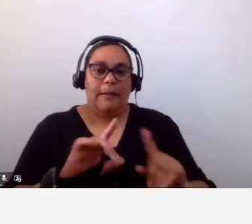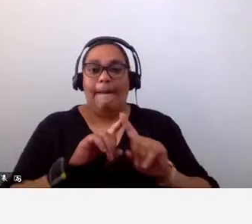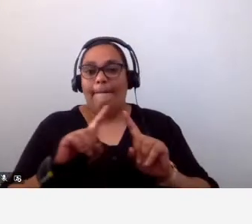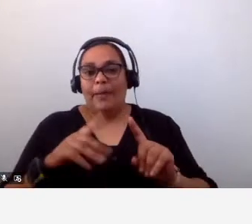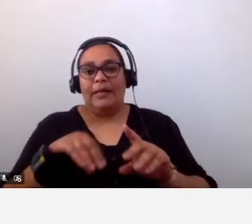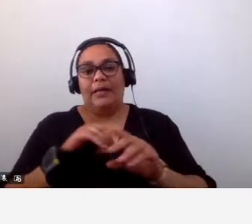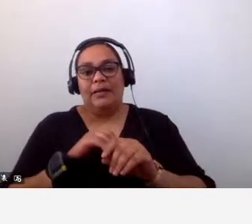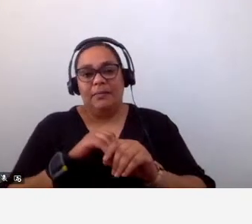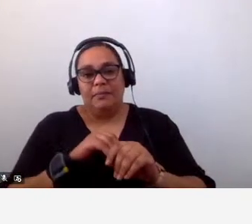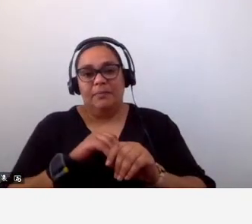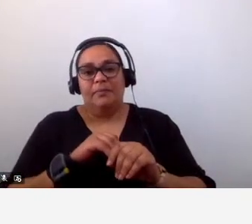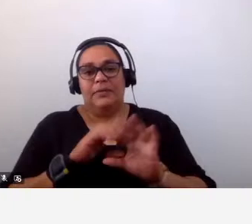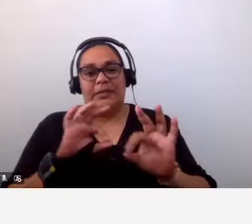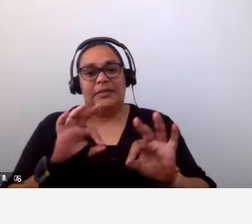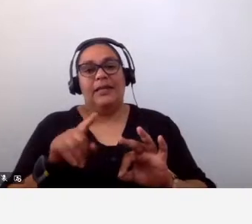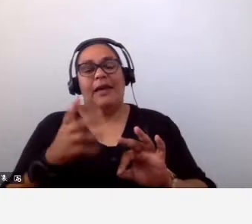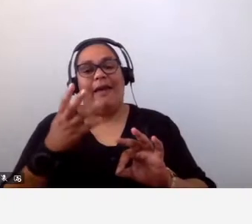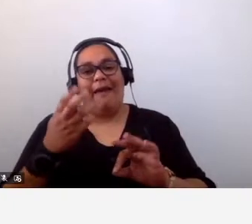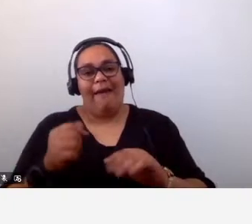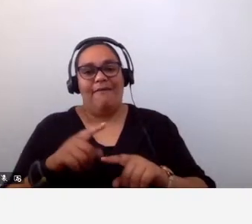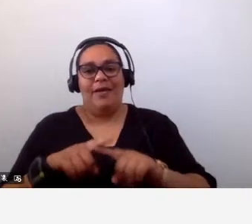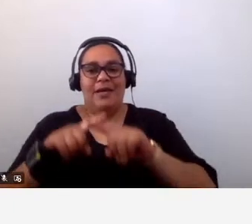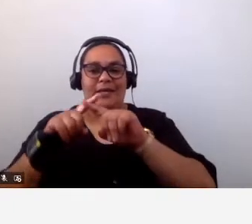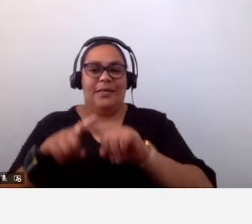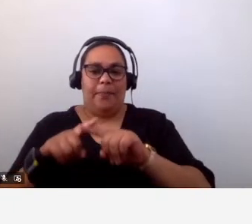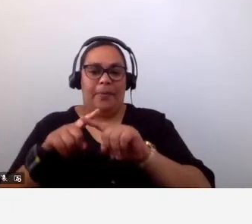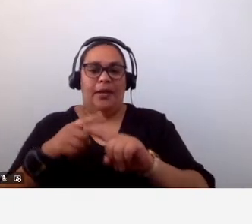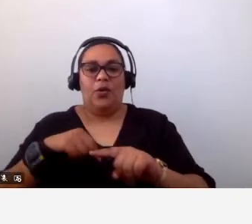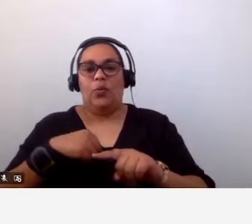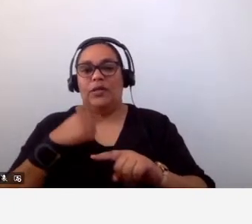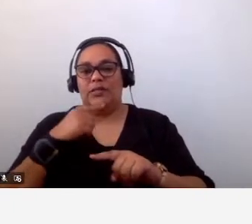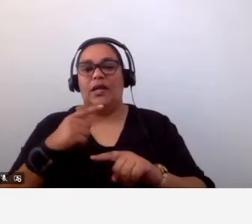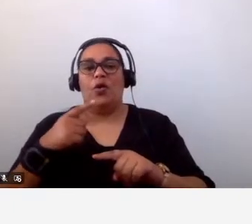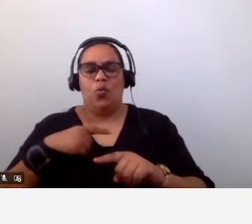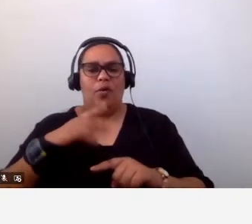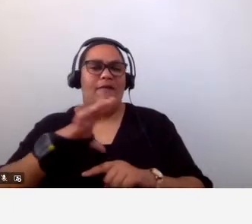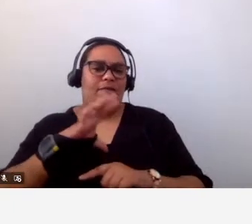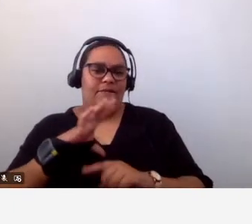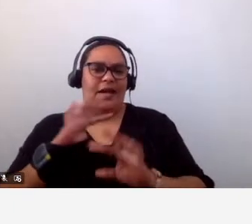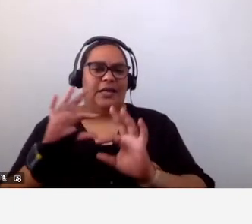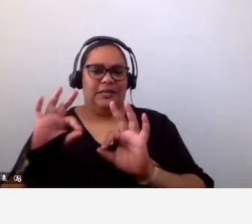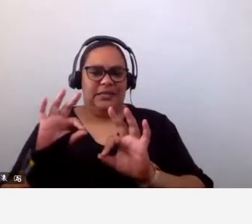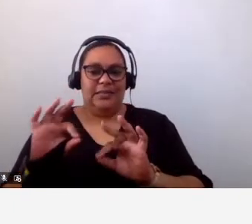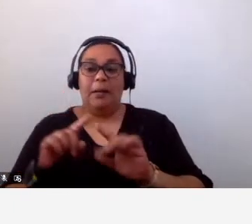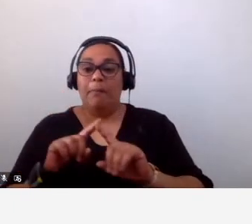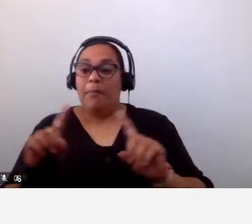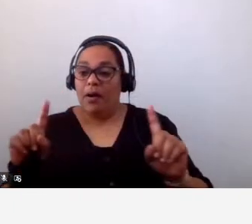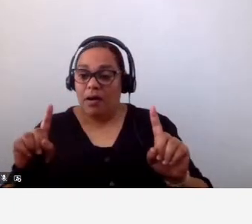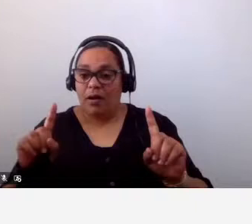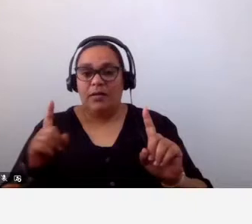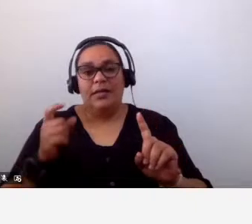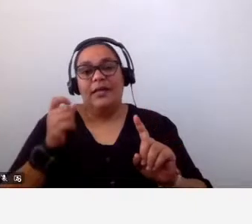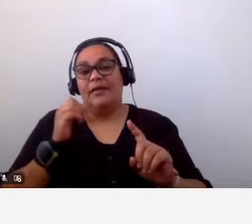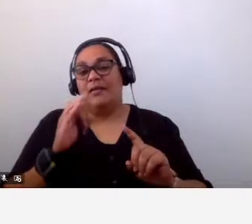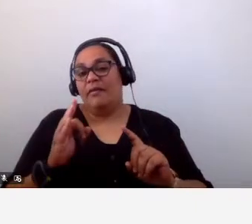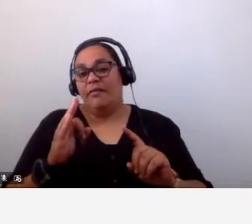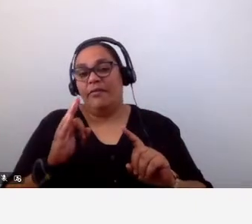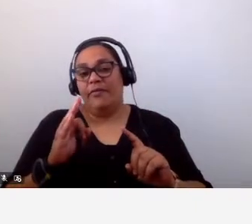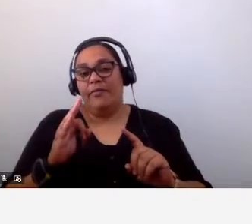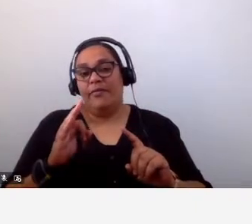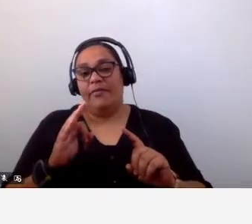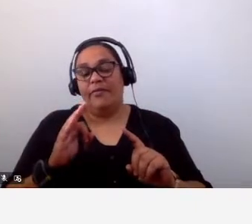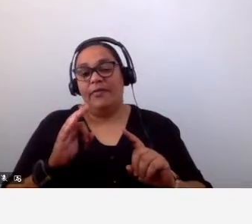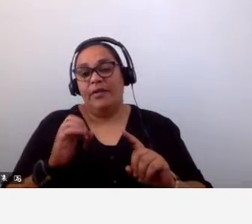terms of that, there's a pending, we said that then we're fine with that. But if the